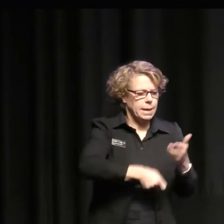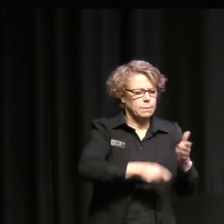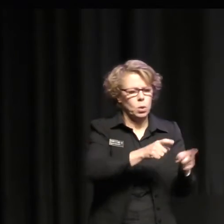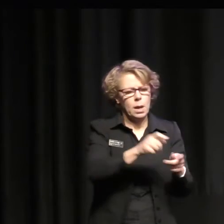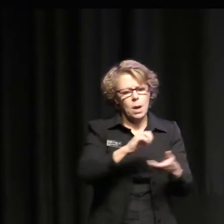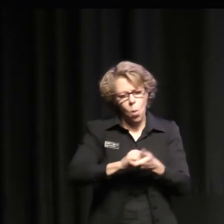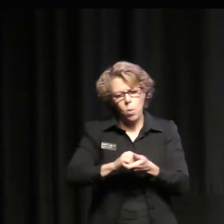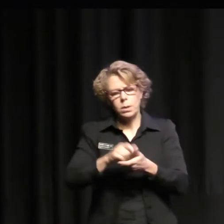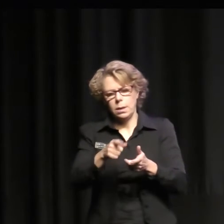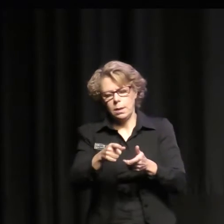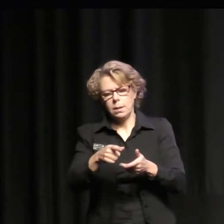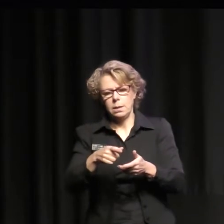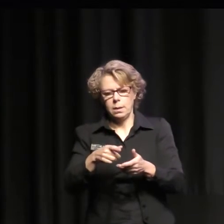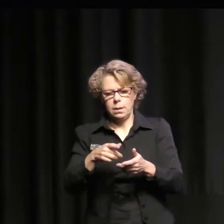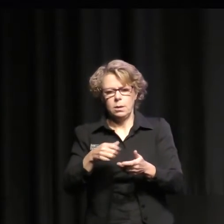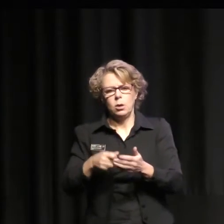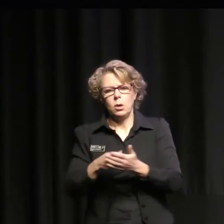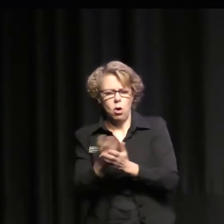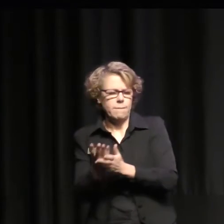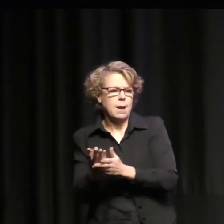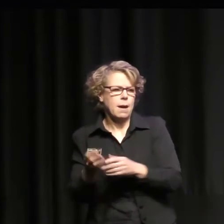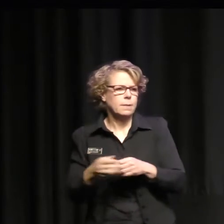And I want to